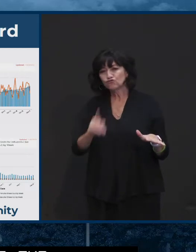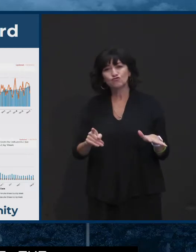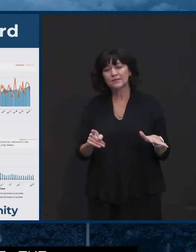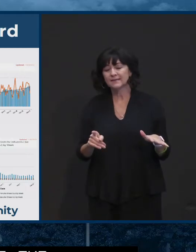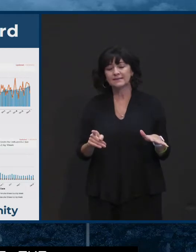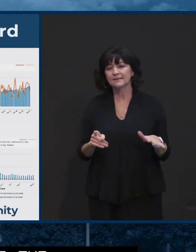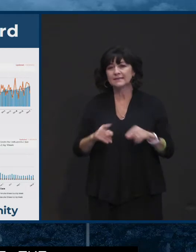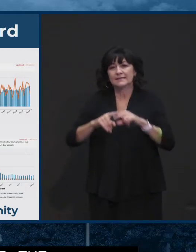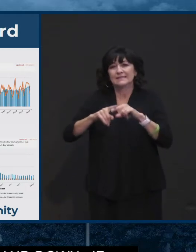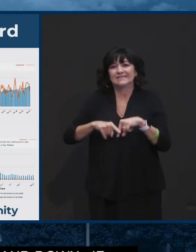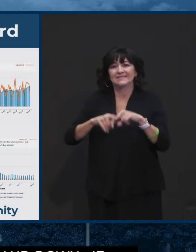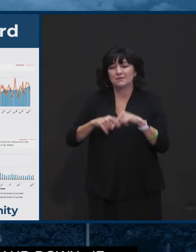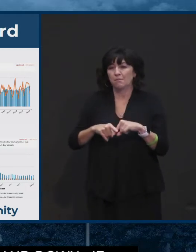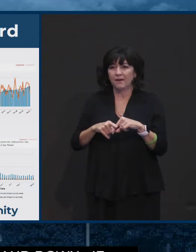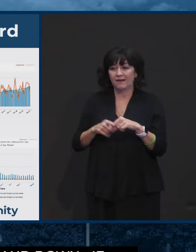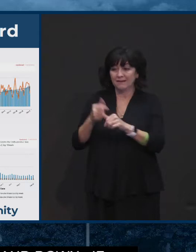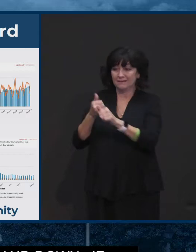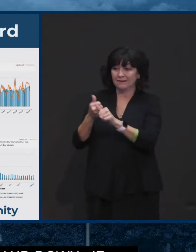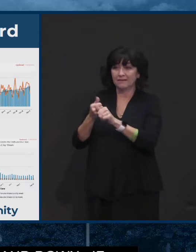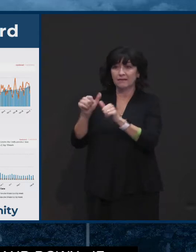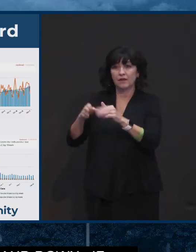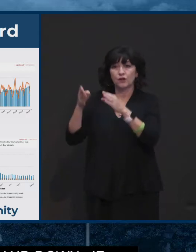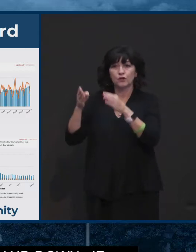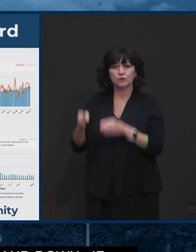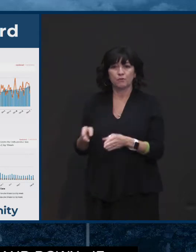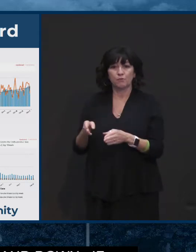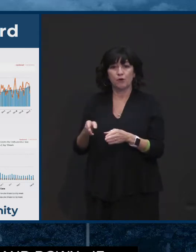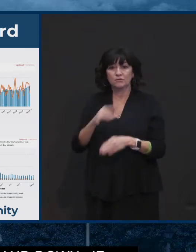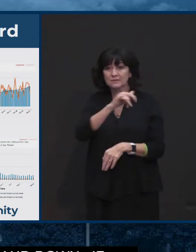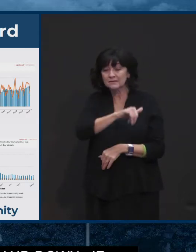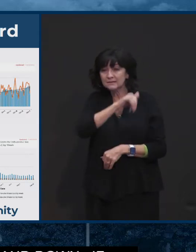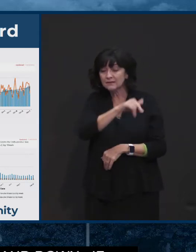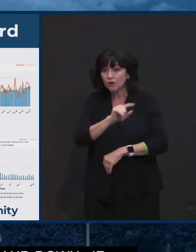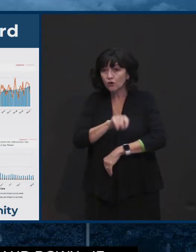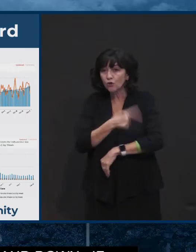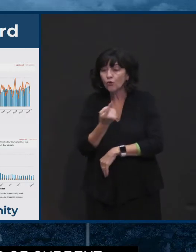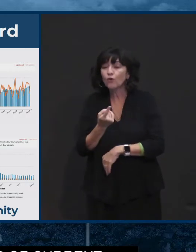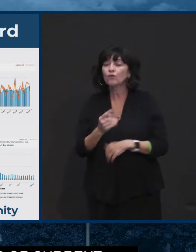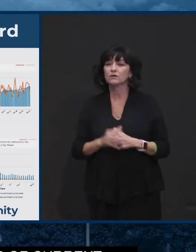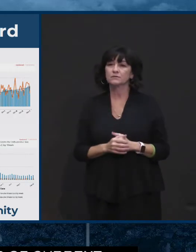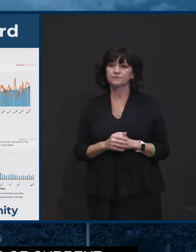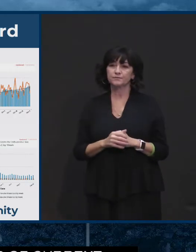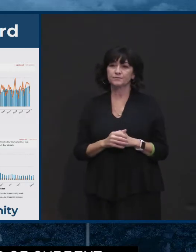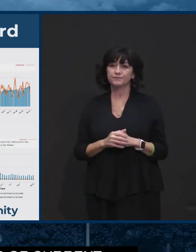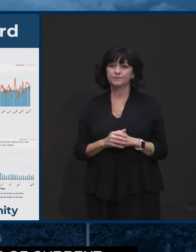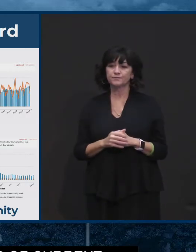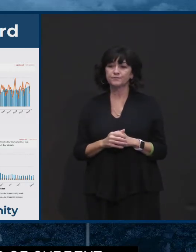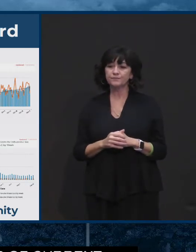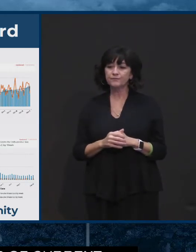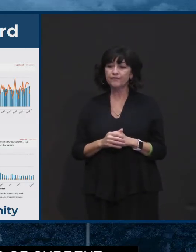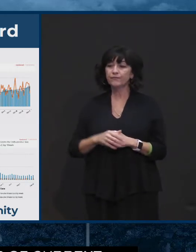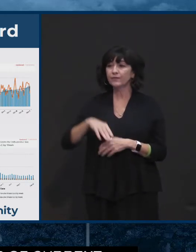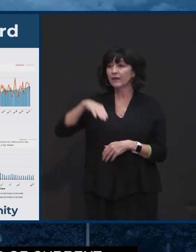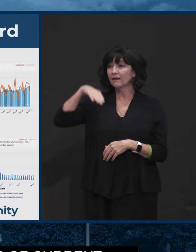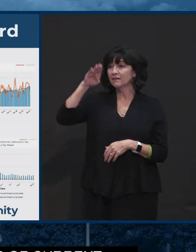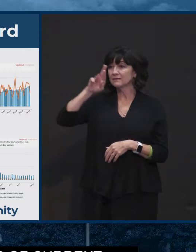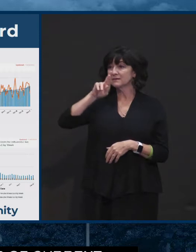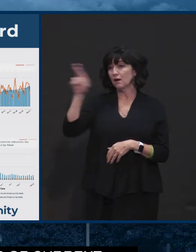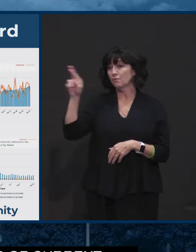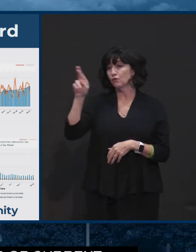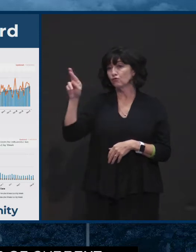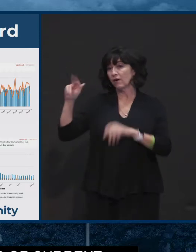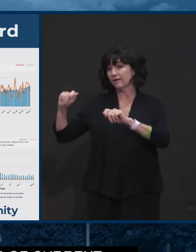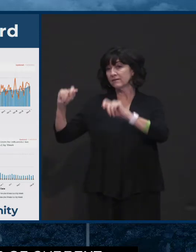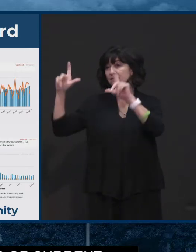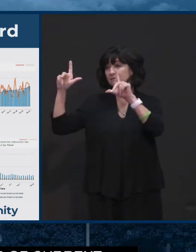to rise depending on how long folks stay there. New positive cases, top row to the far right. That's